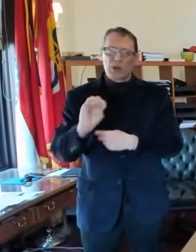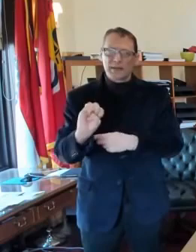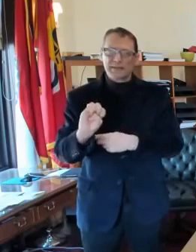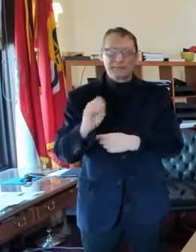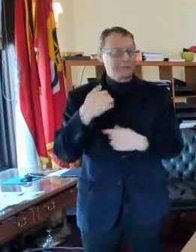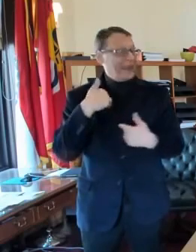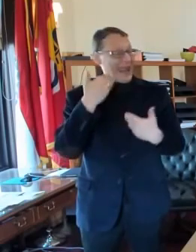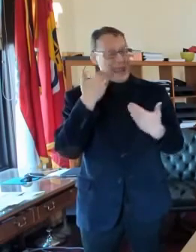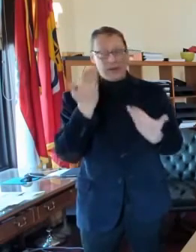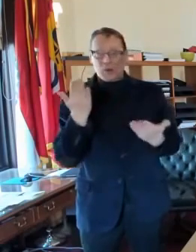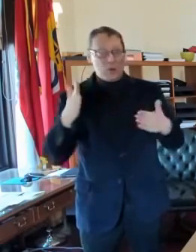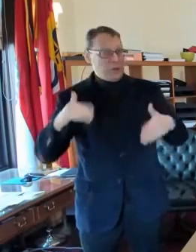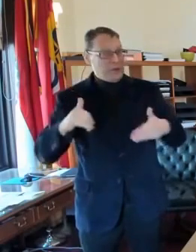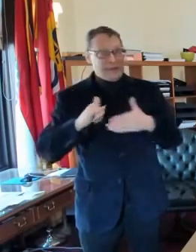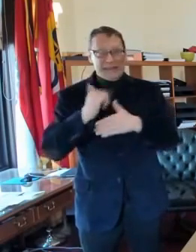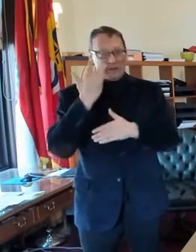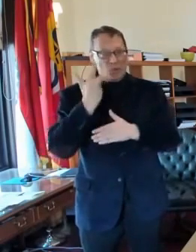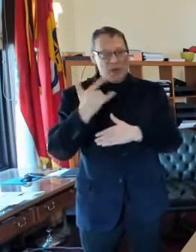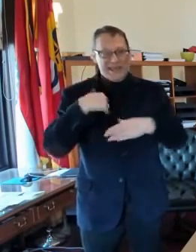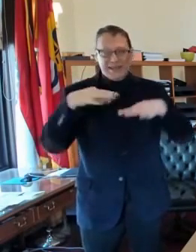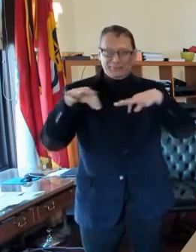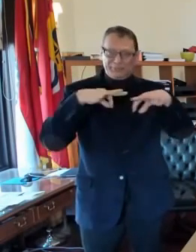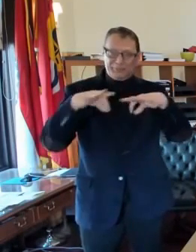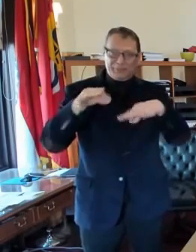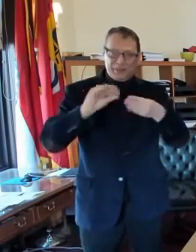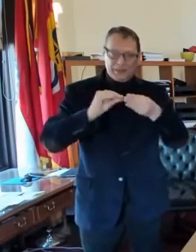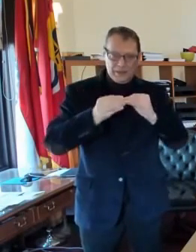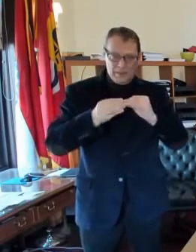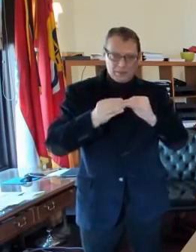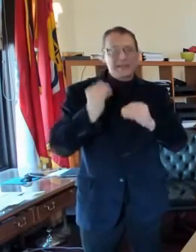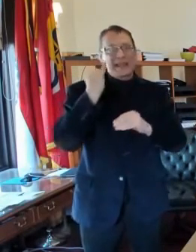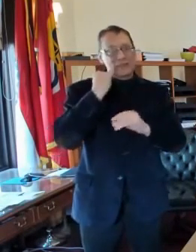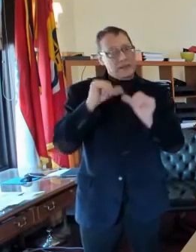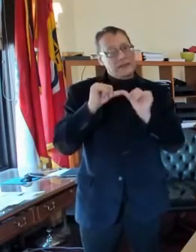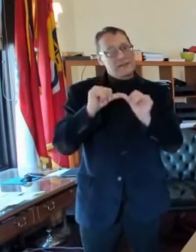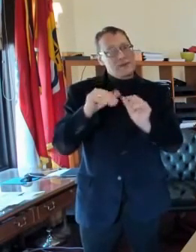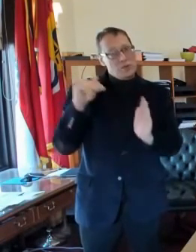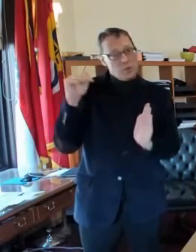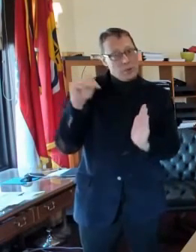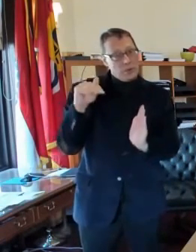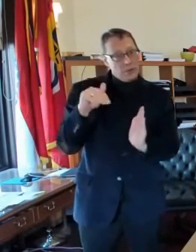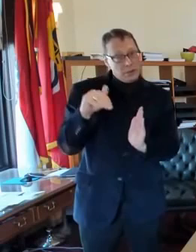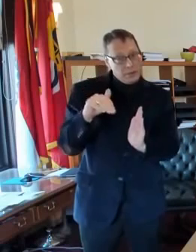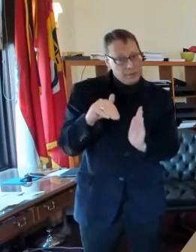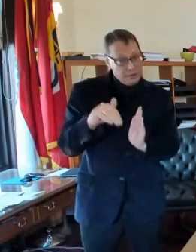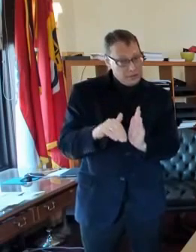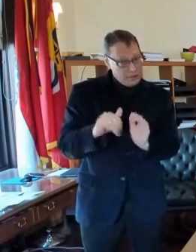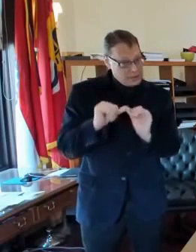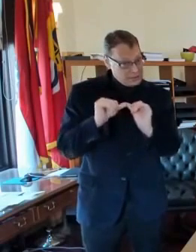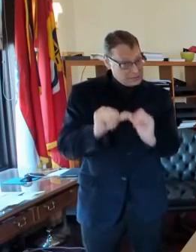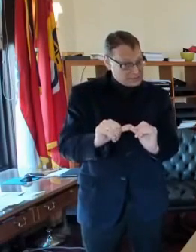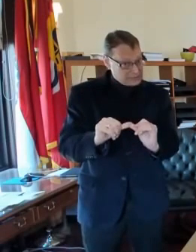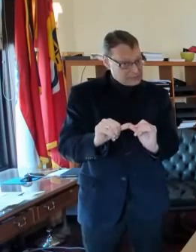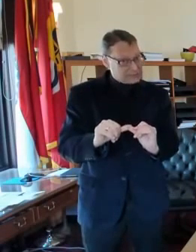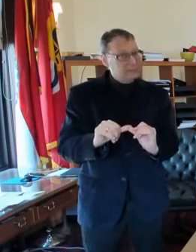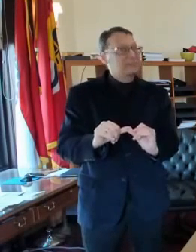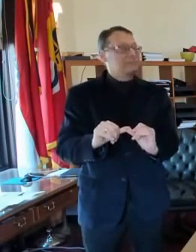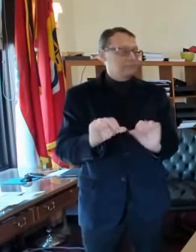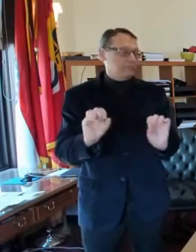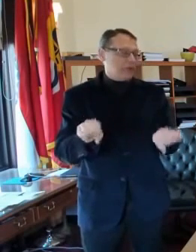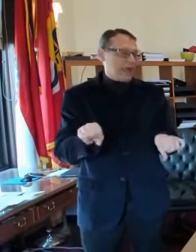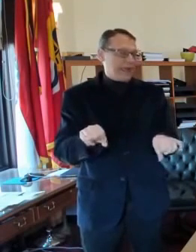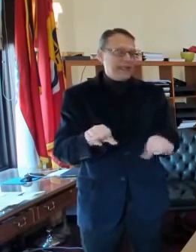I went through some of the metrics with you, if we can continue to bring these numbers down. You know, we are working with